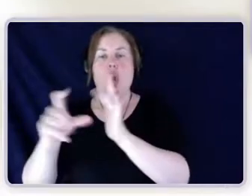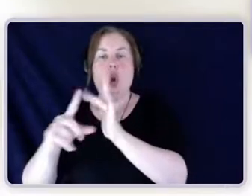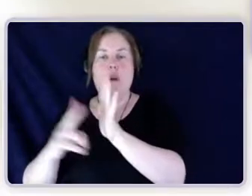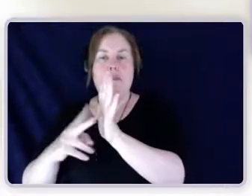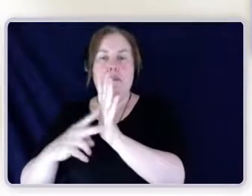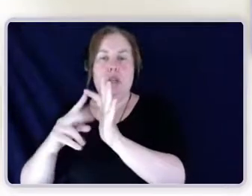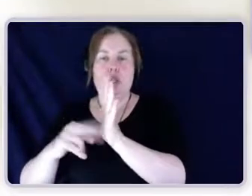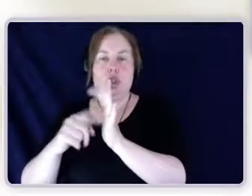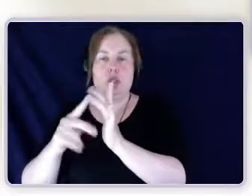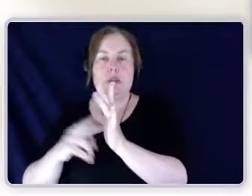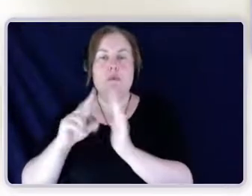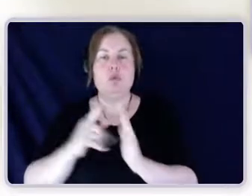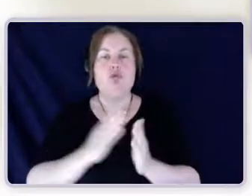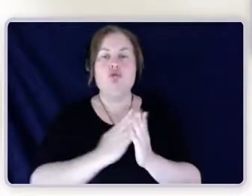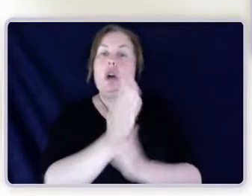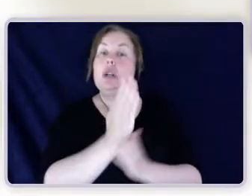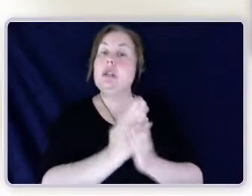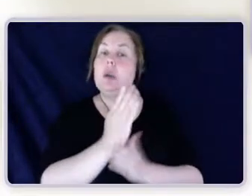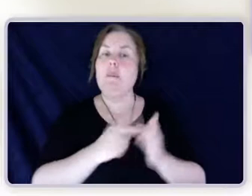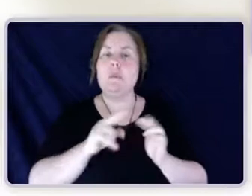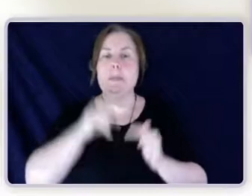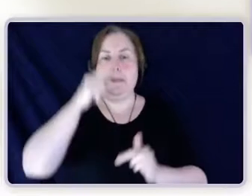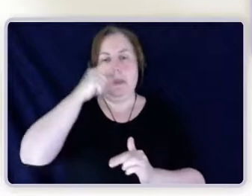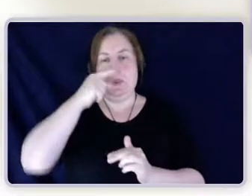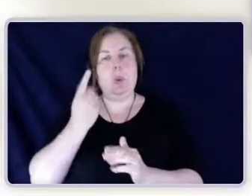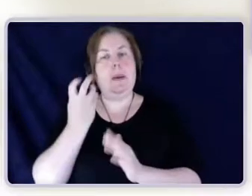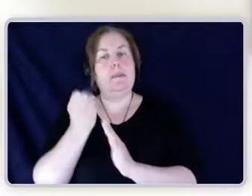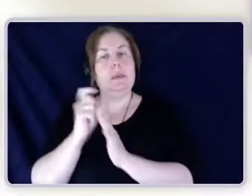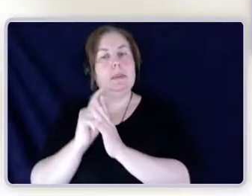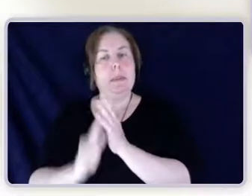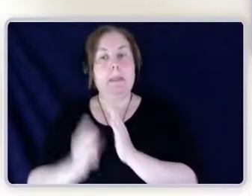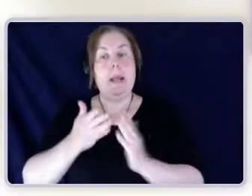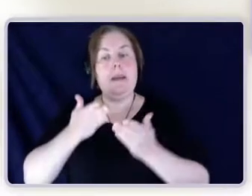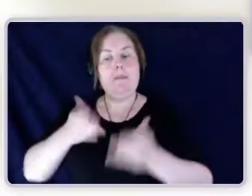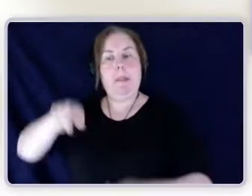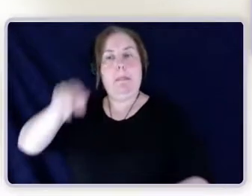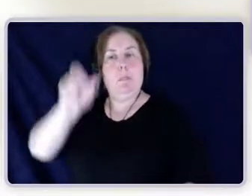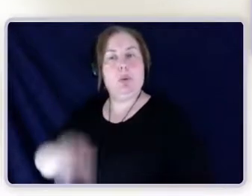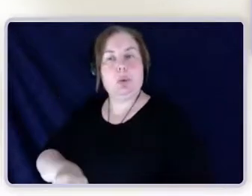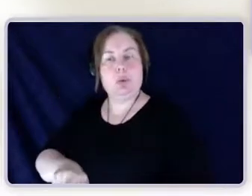make their own decisions and have a greater say and involvement in their lives.